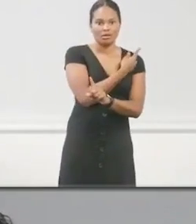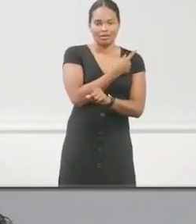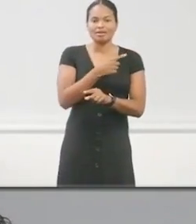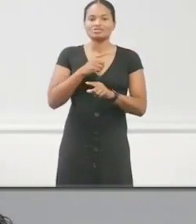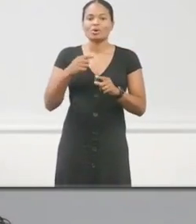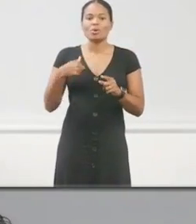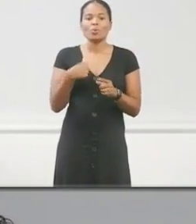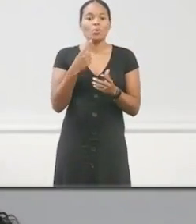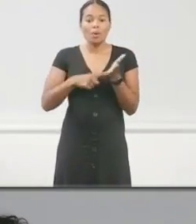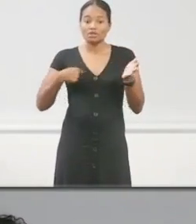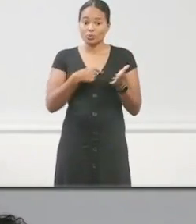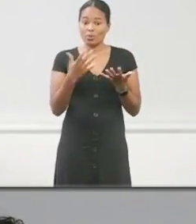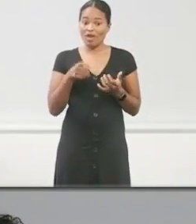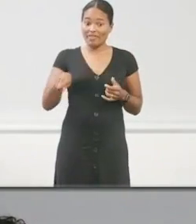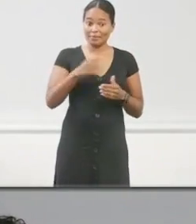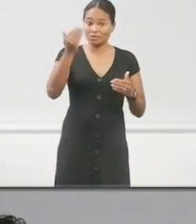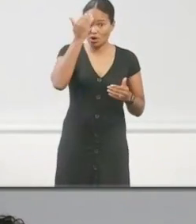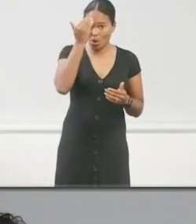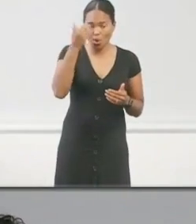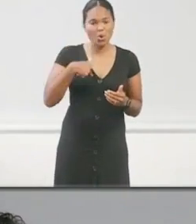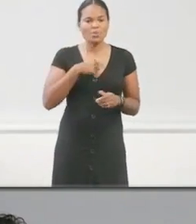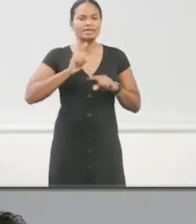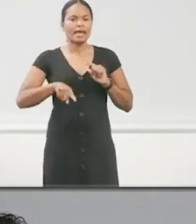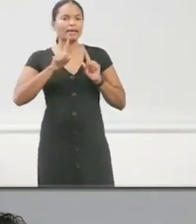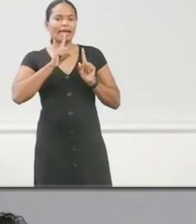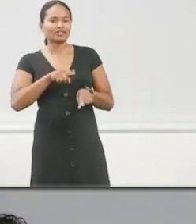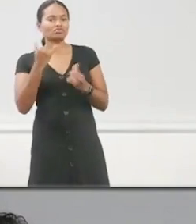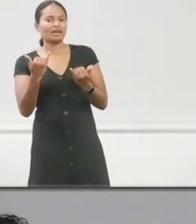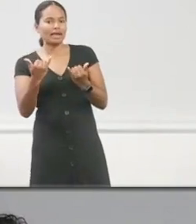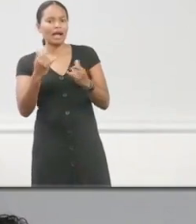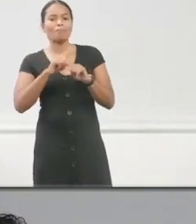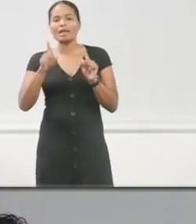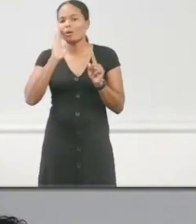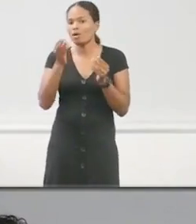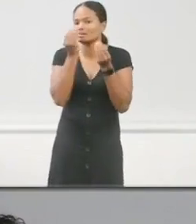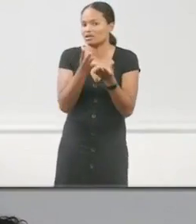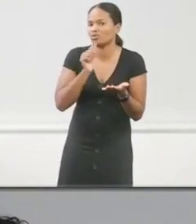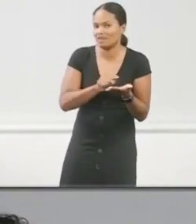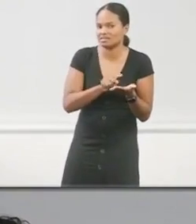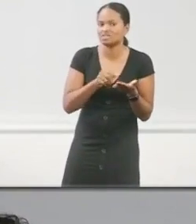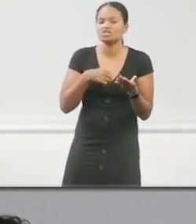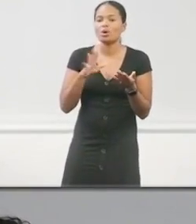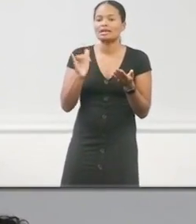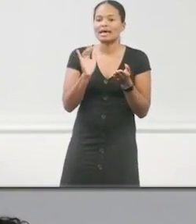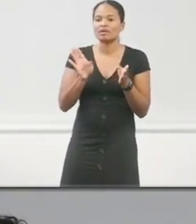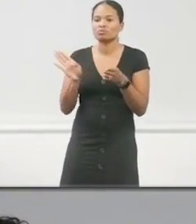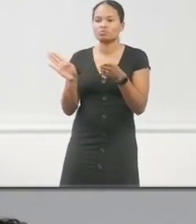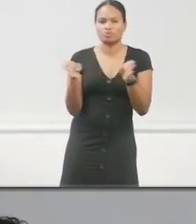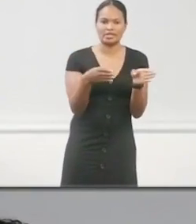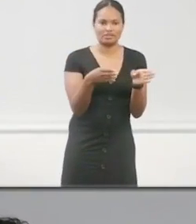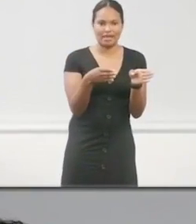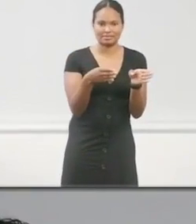want them to know. We can't answer that right now, but we got to tell you this. And it's that redirect to the positive things that you already have in place that